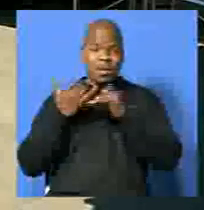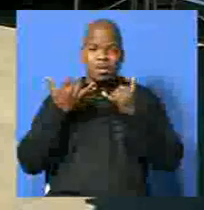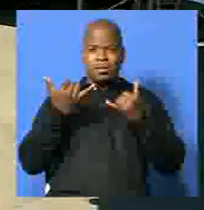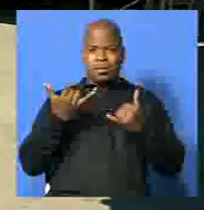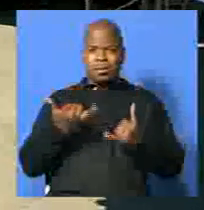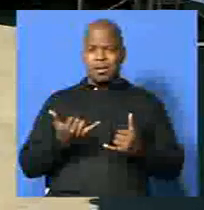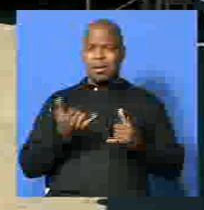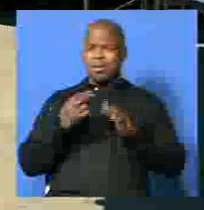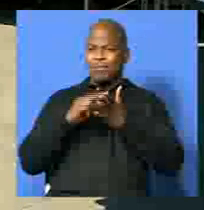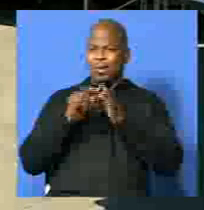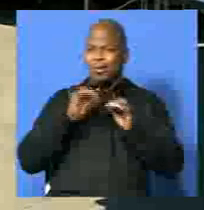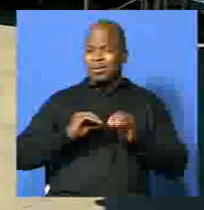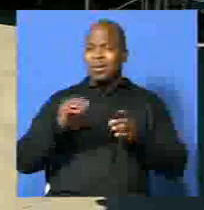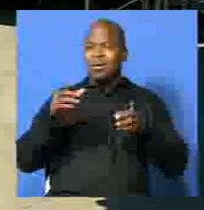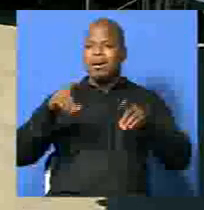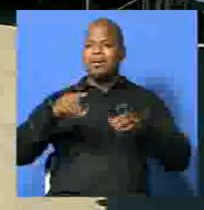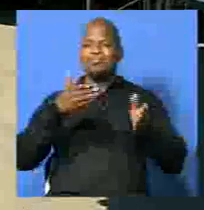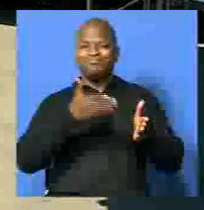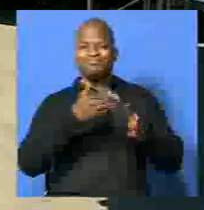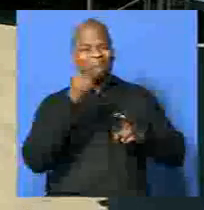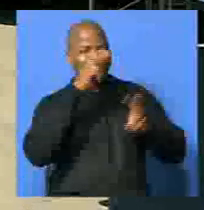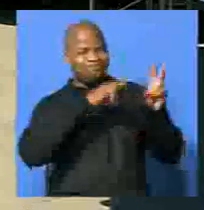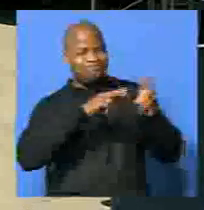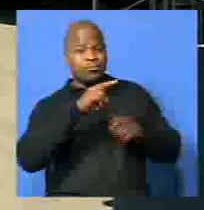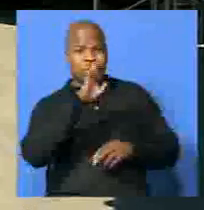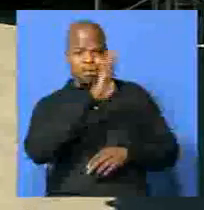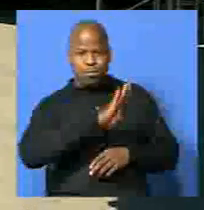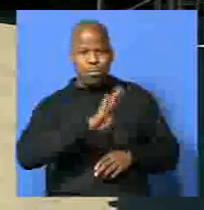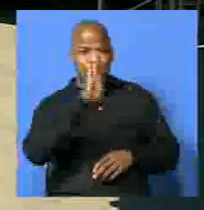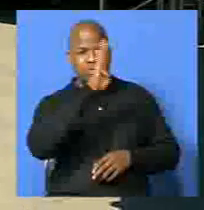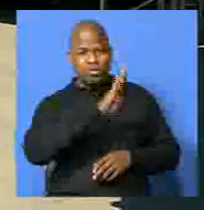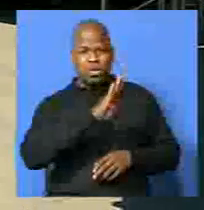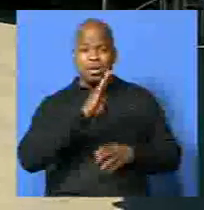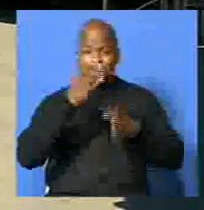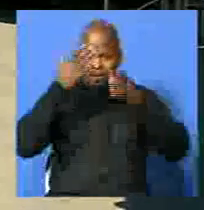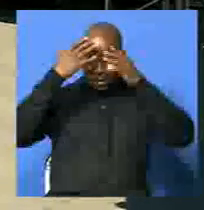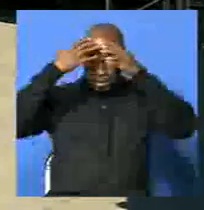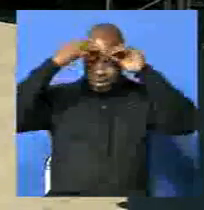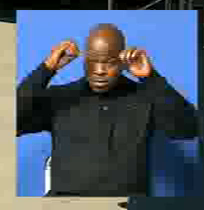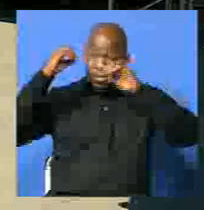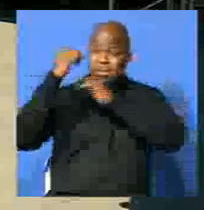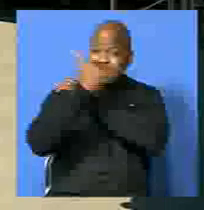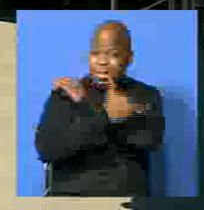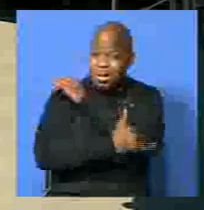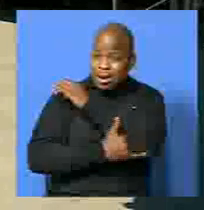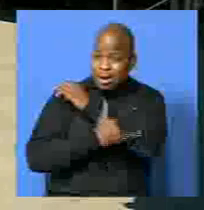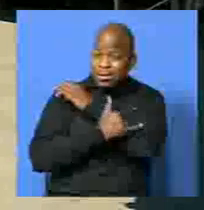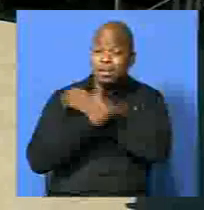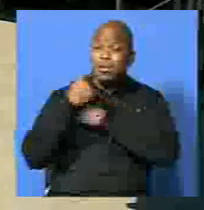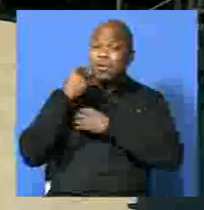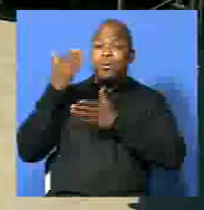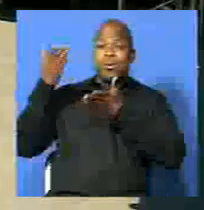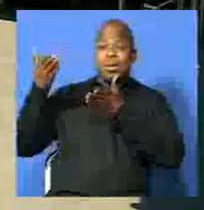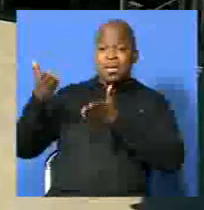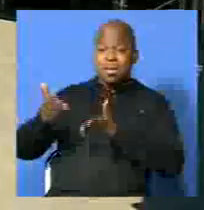mpene fa tsane go itse go nne le sepe di dira galang kwano ka mathotha sa mbalo go hatse la botswana ja ka bota utuna ba ma hatse ba leng hano